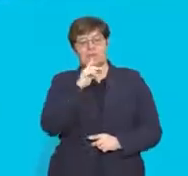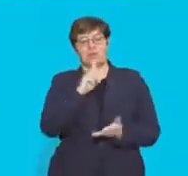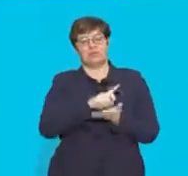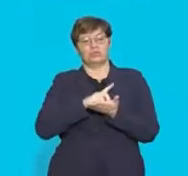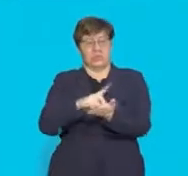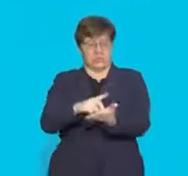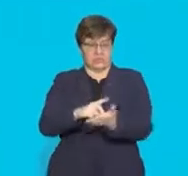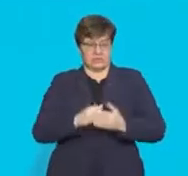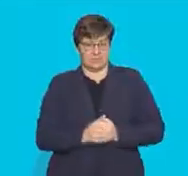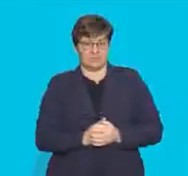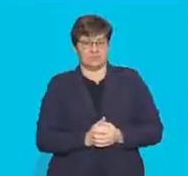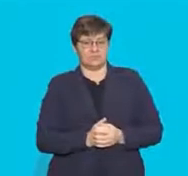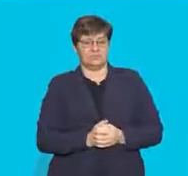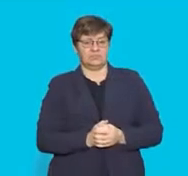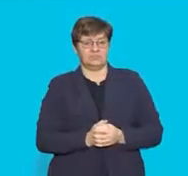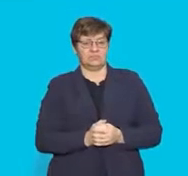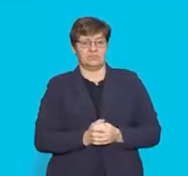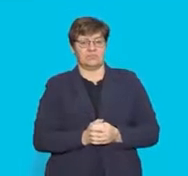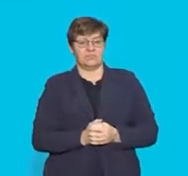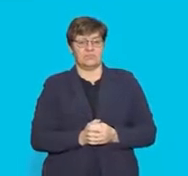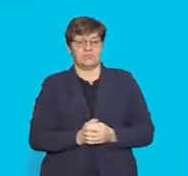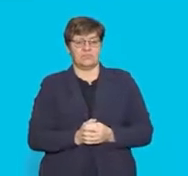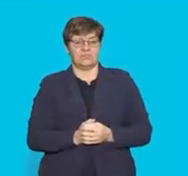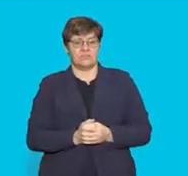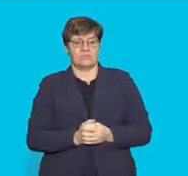a donation.